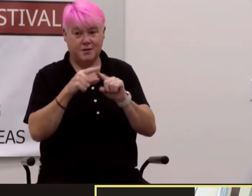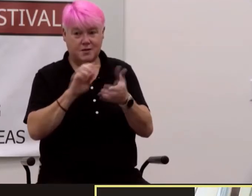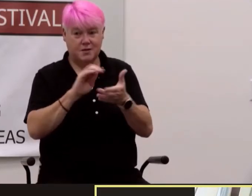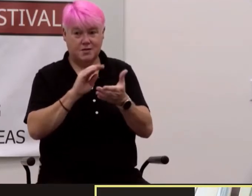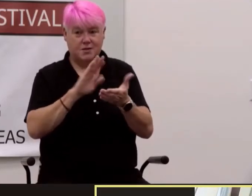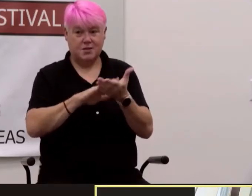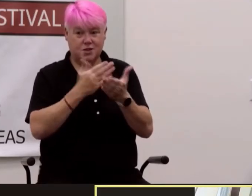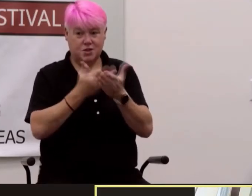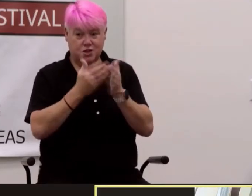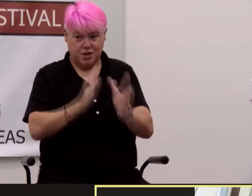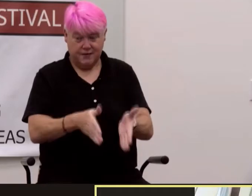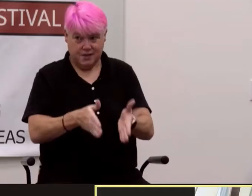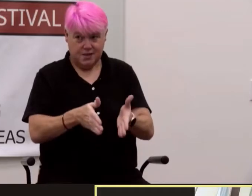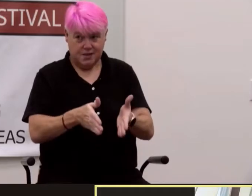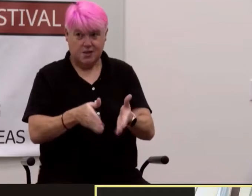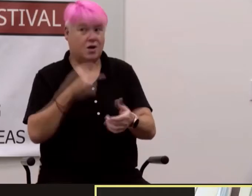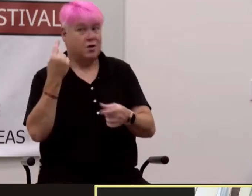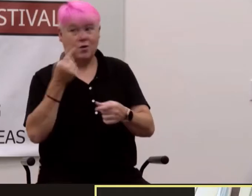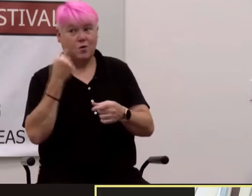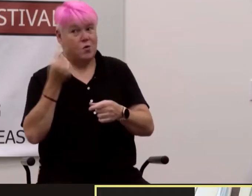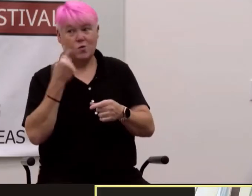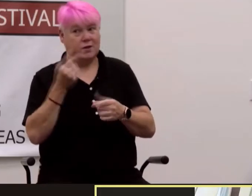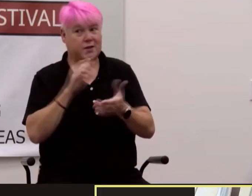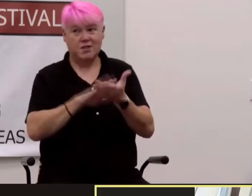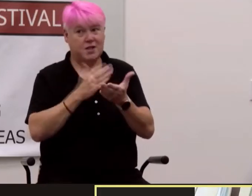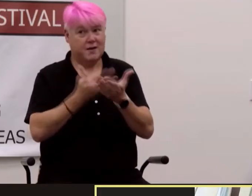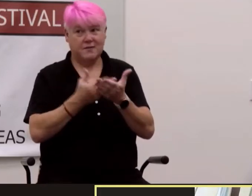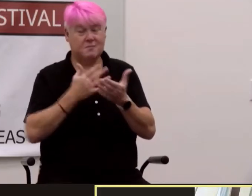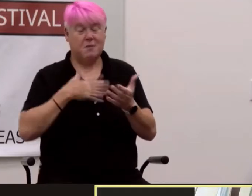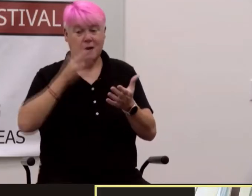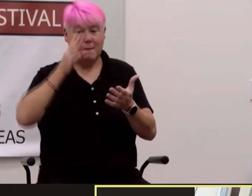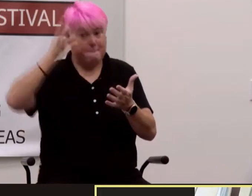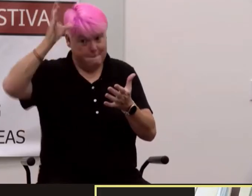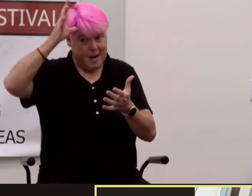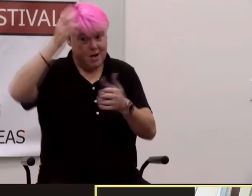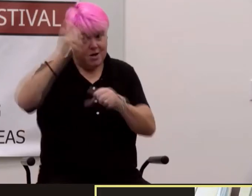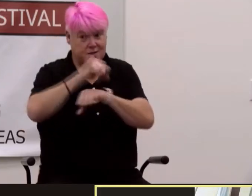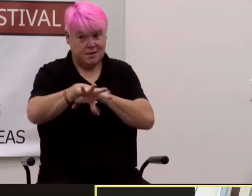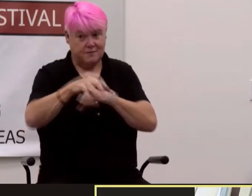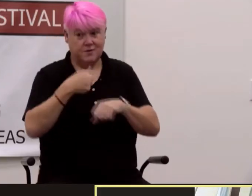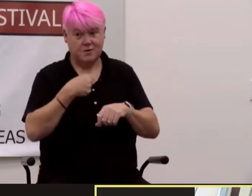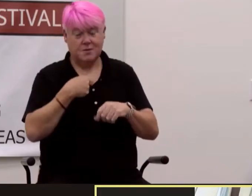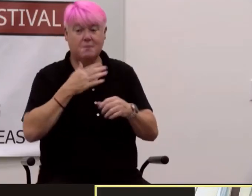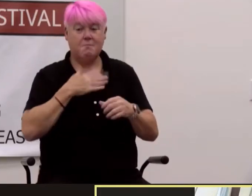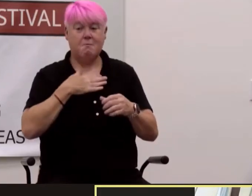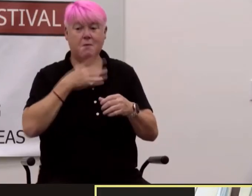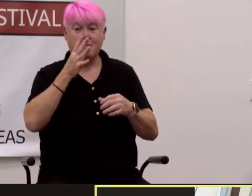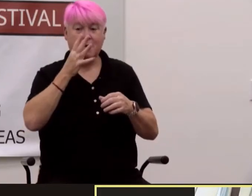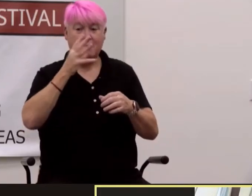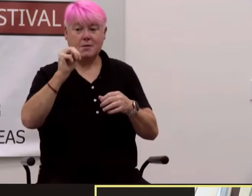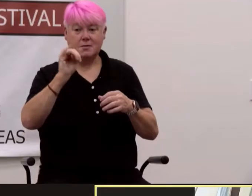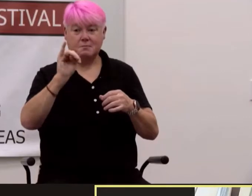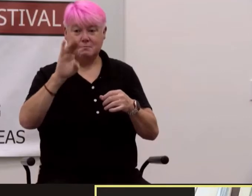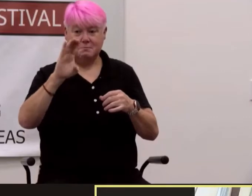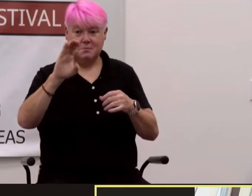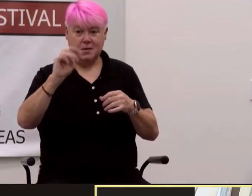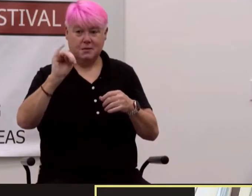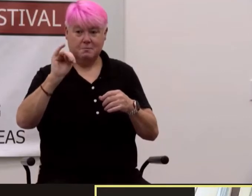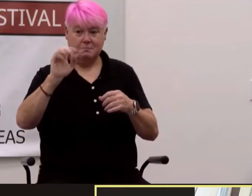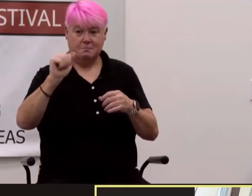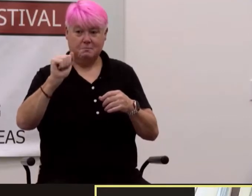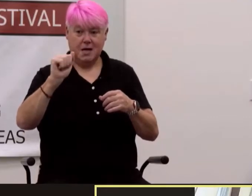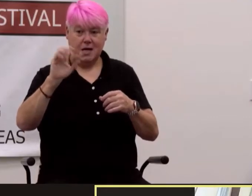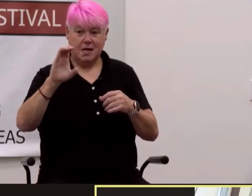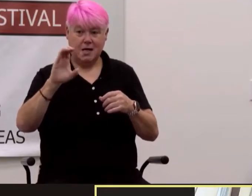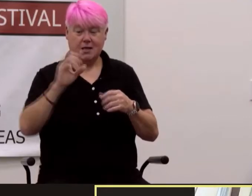that influence me. My parents influenced me. So my mom is Micmac, which is pronounced